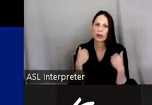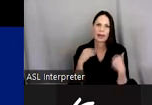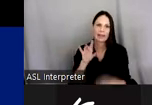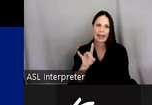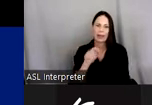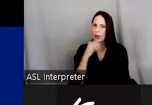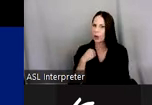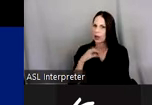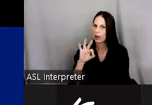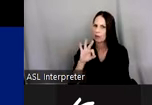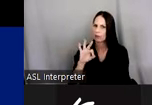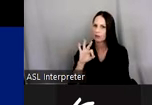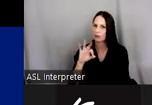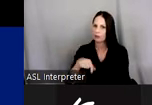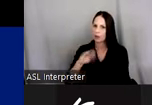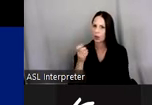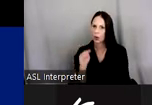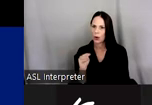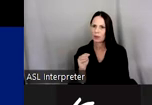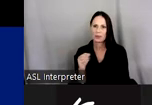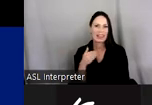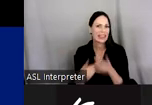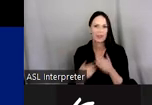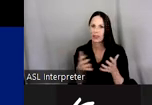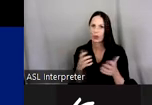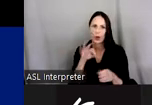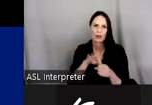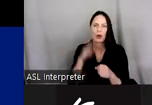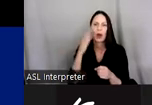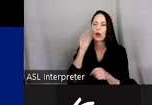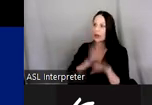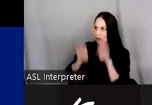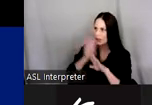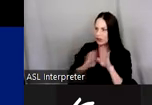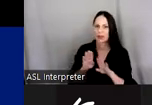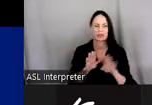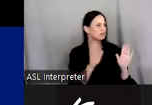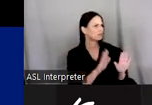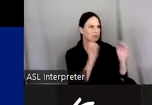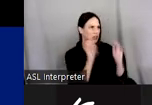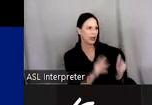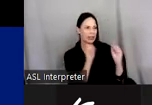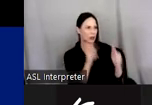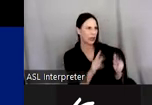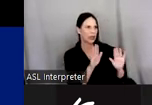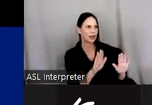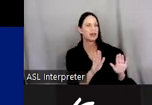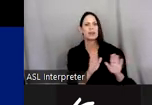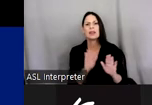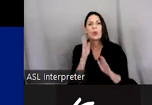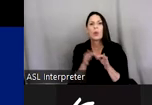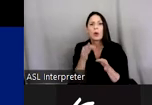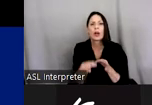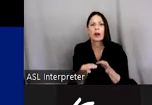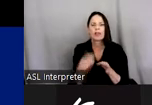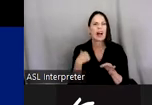vote. Yeah. I know that's frustrating. I'm sorry. It's okay. It's okay. It's okay. So we'll put that off. Okay. So I will